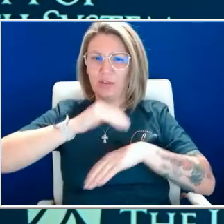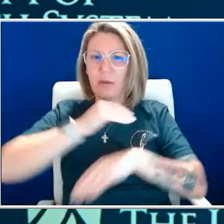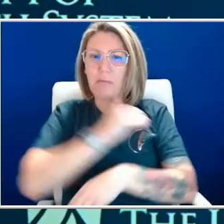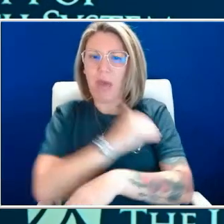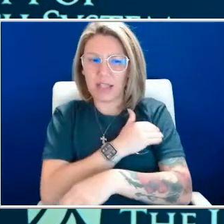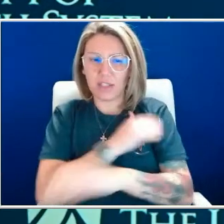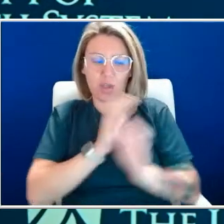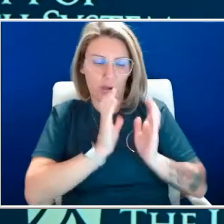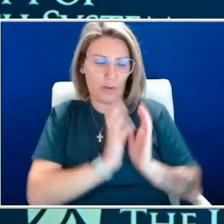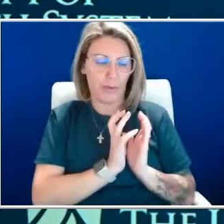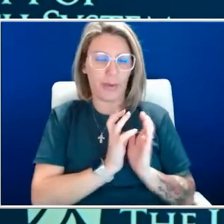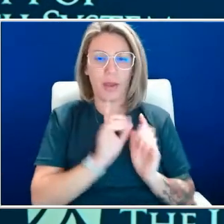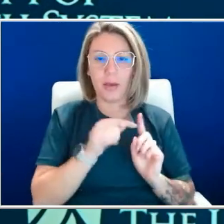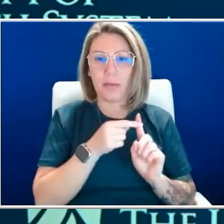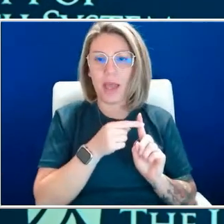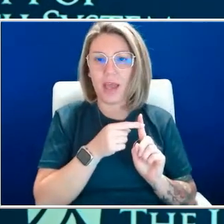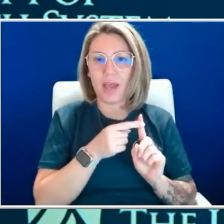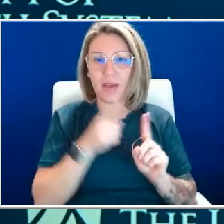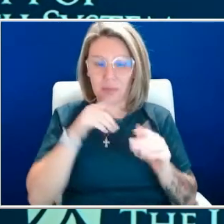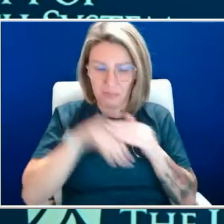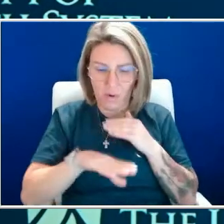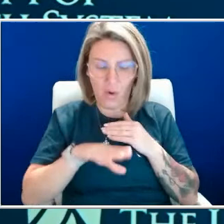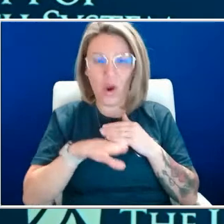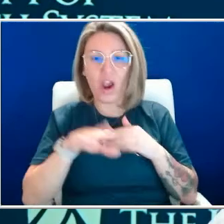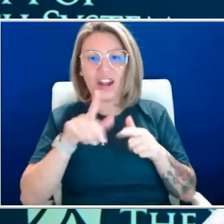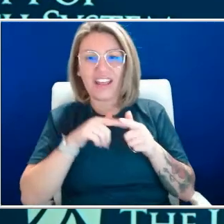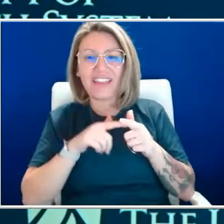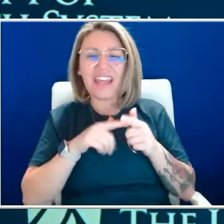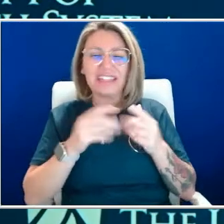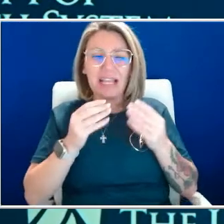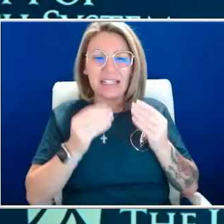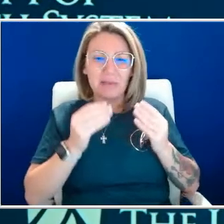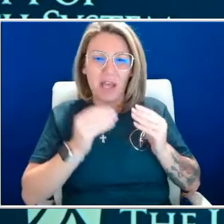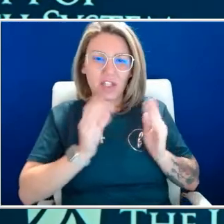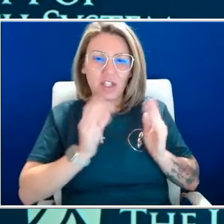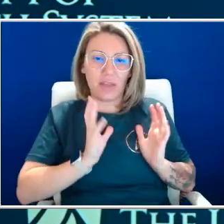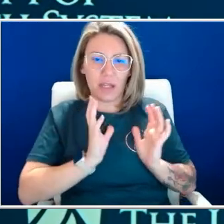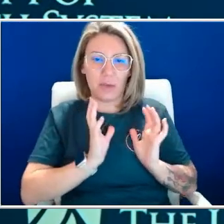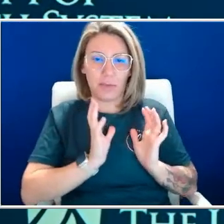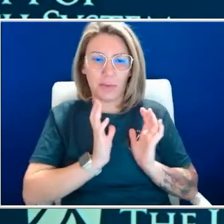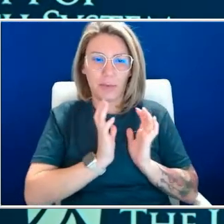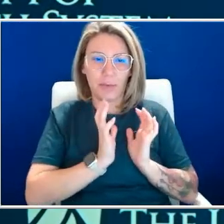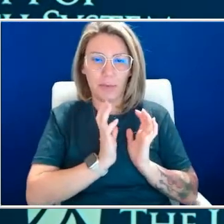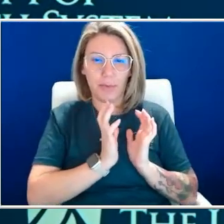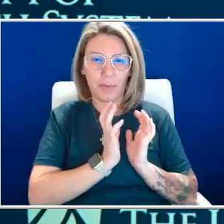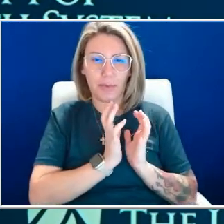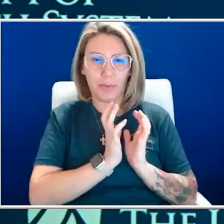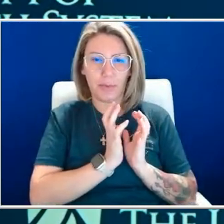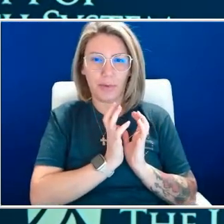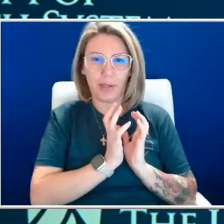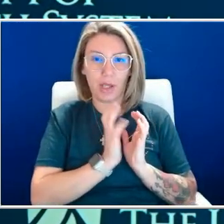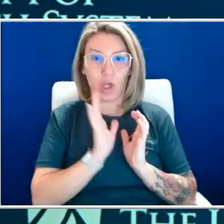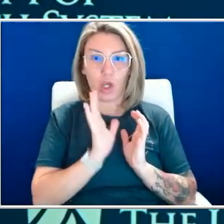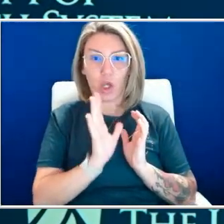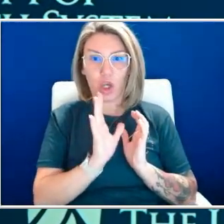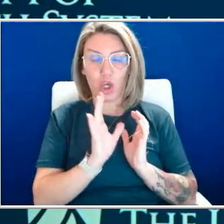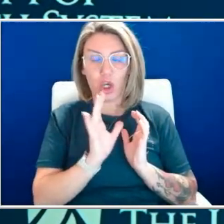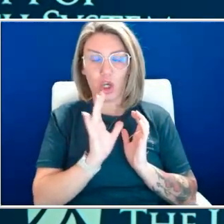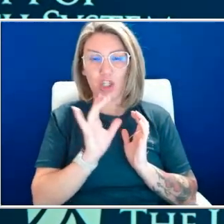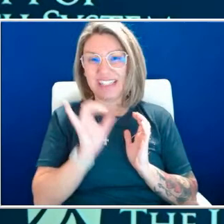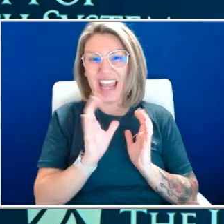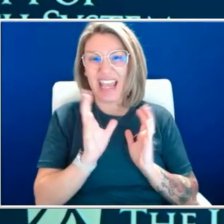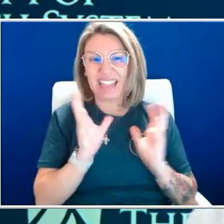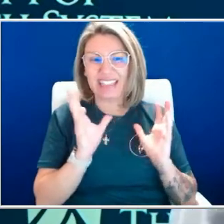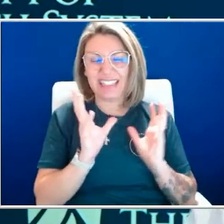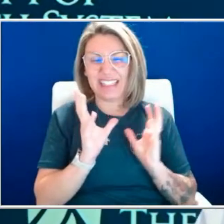starts a little spongy, and then it gets compact as we, grow older. For her, hers always stayed spongy. And so